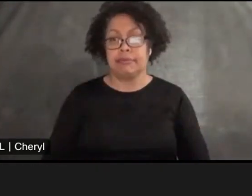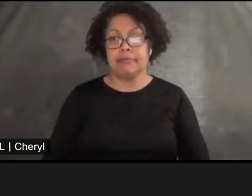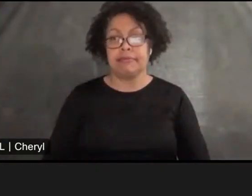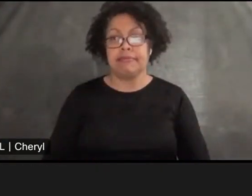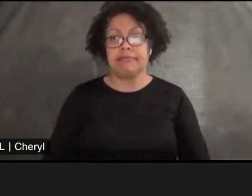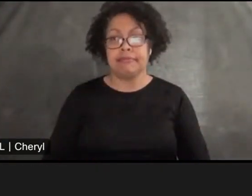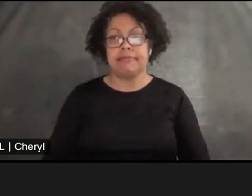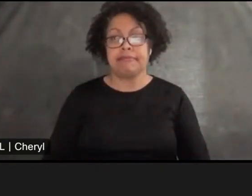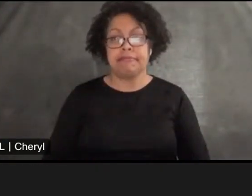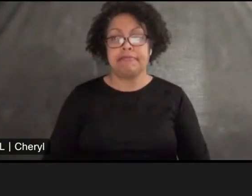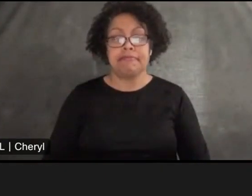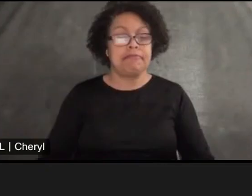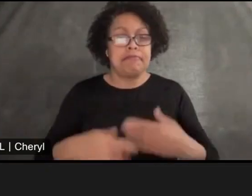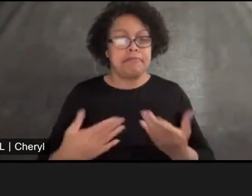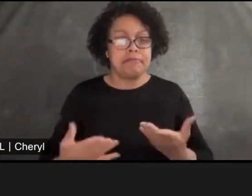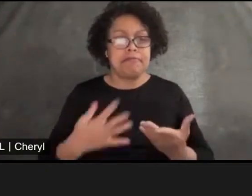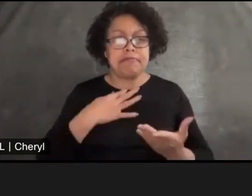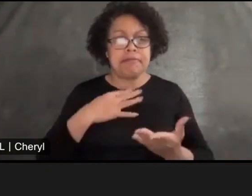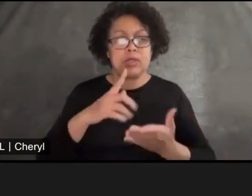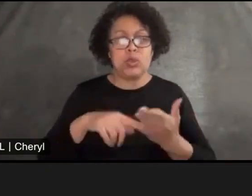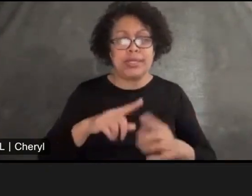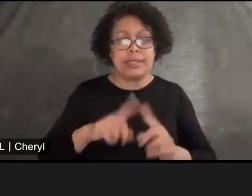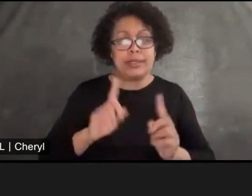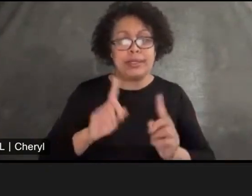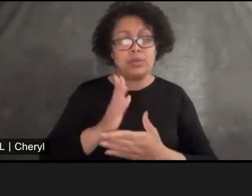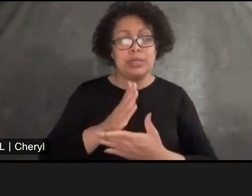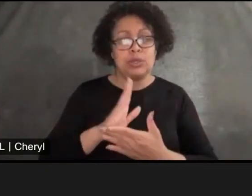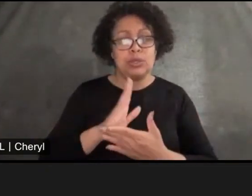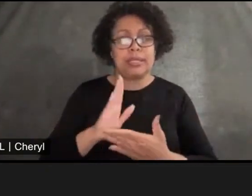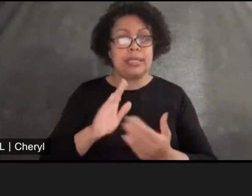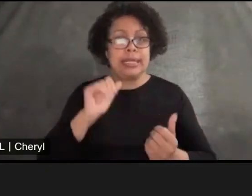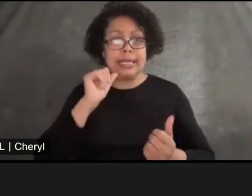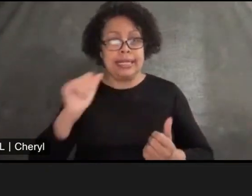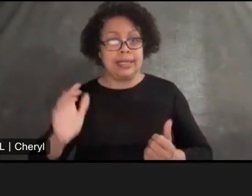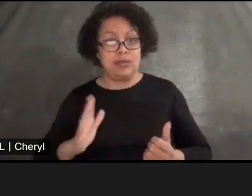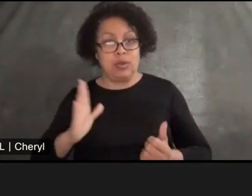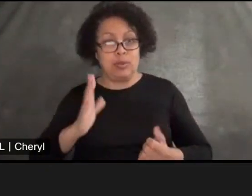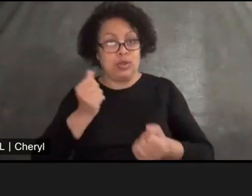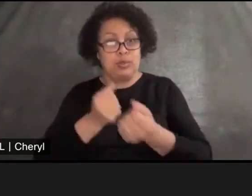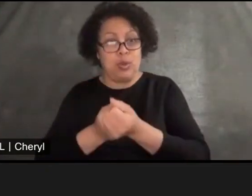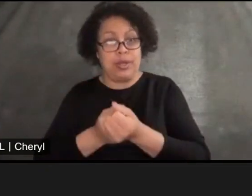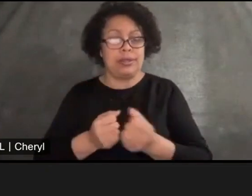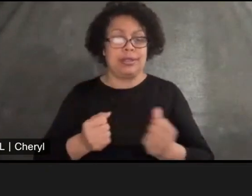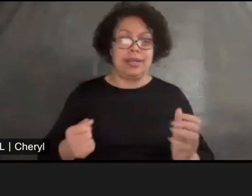So, what would be the difference between informal supports and formal supports?